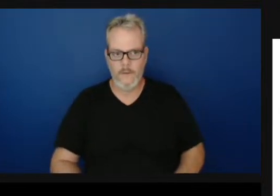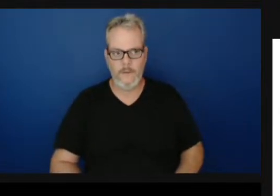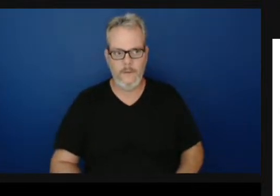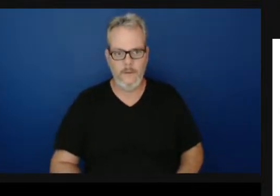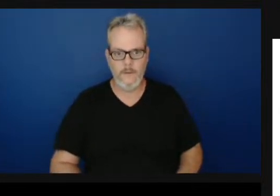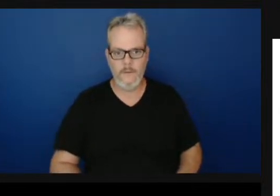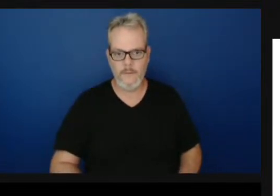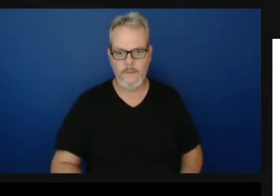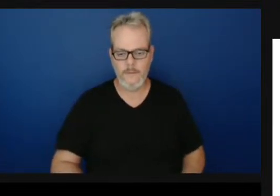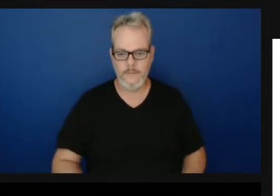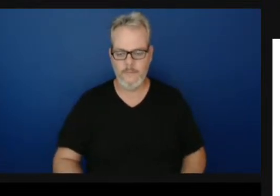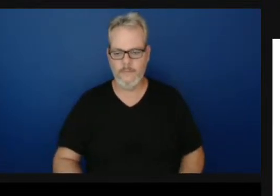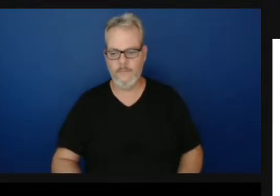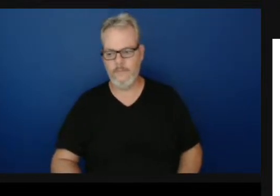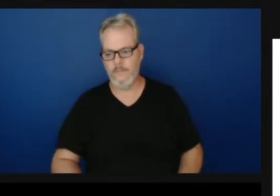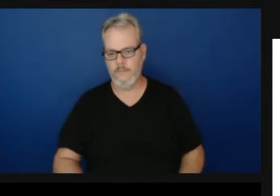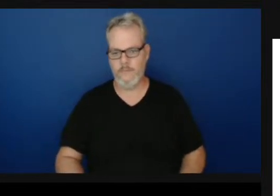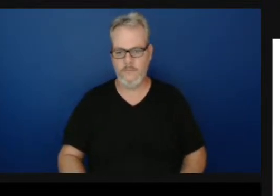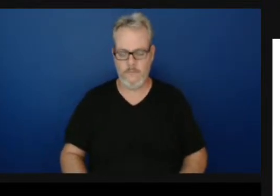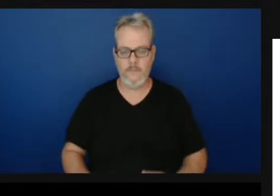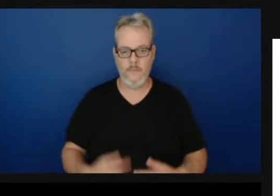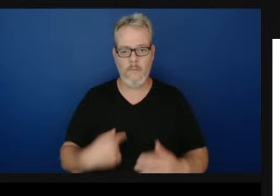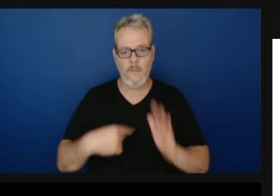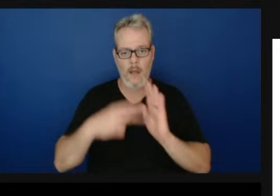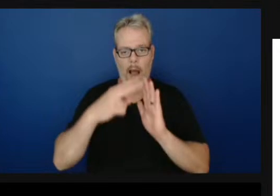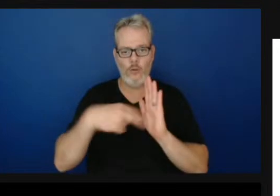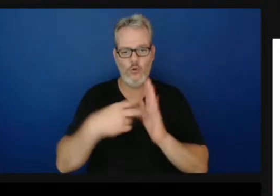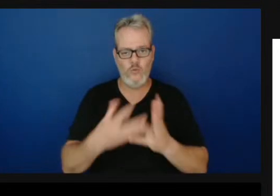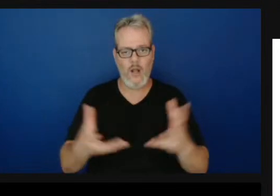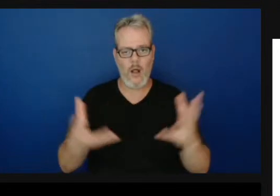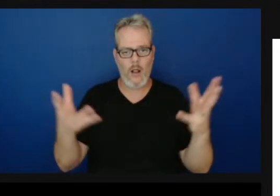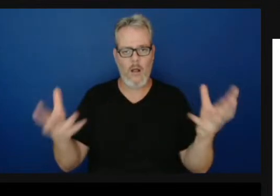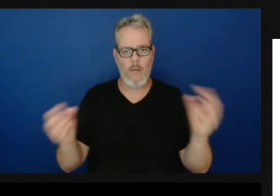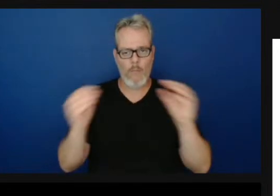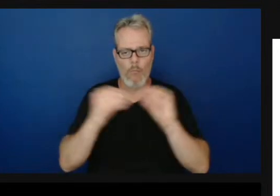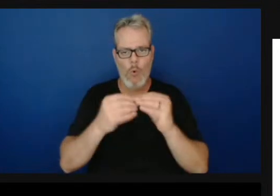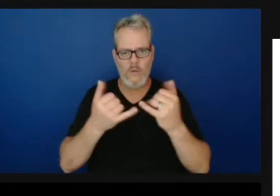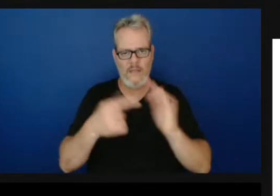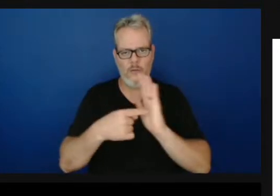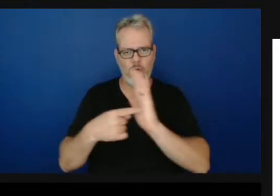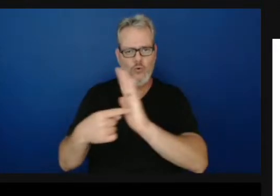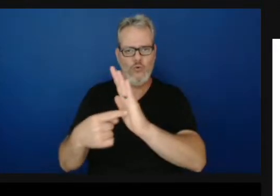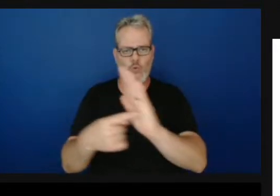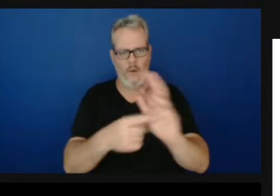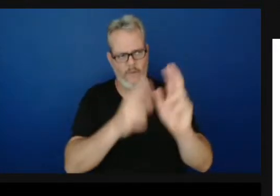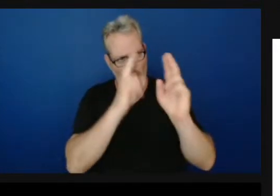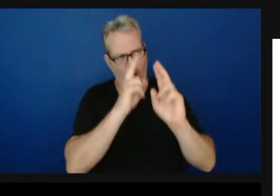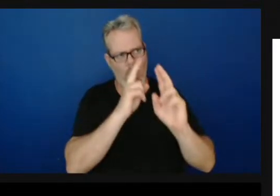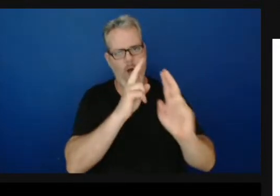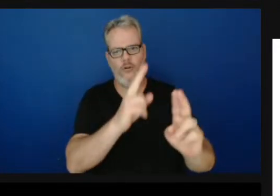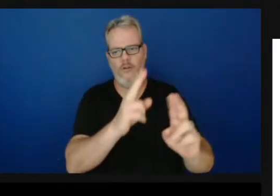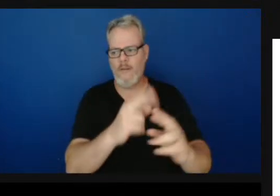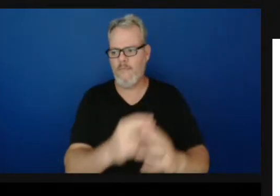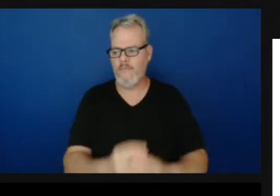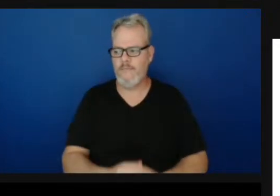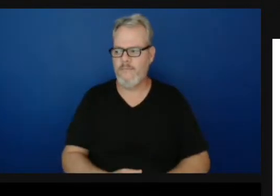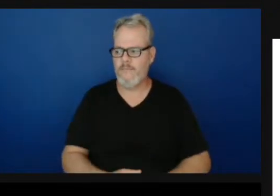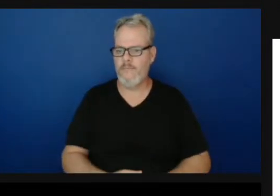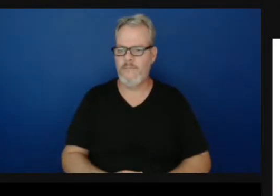voice is well represented here, and I want to make sure we honor that and give it justice.